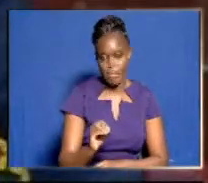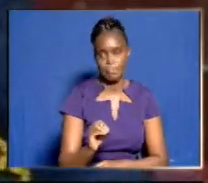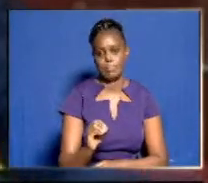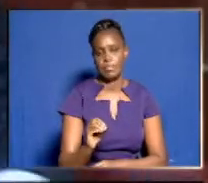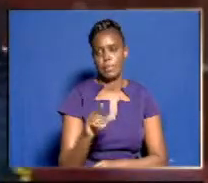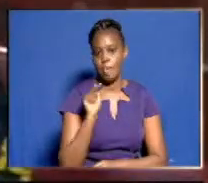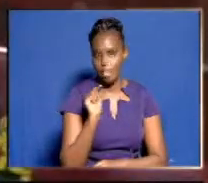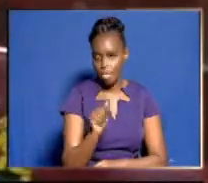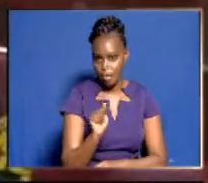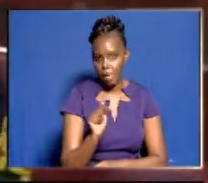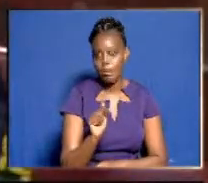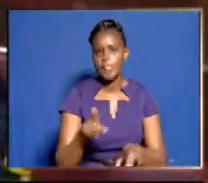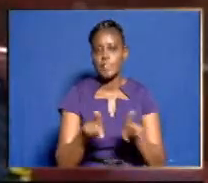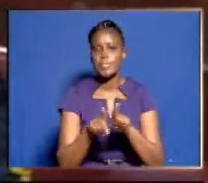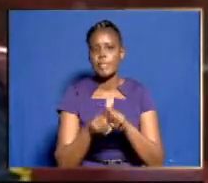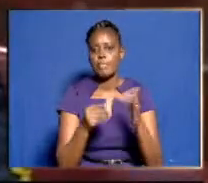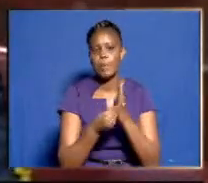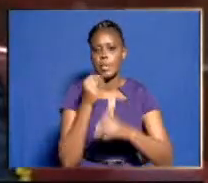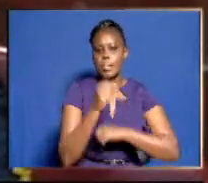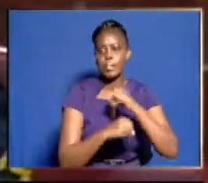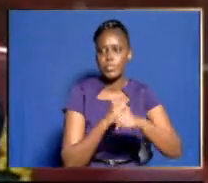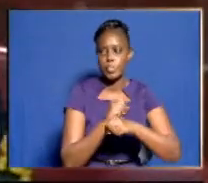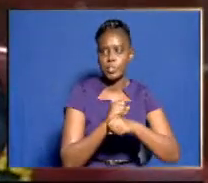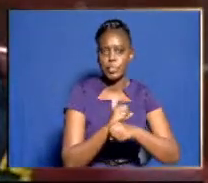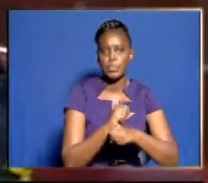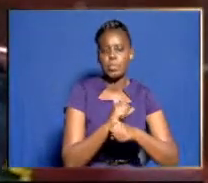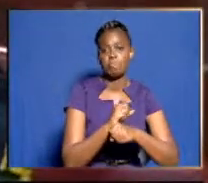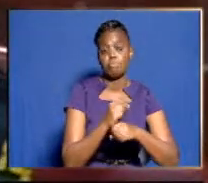terms. Since financial year